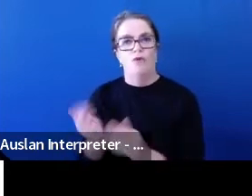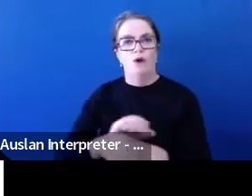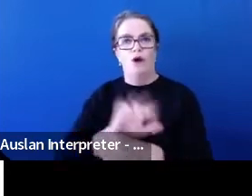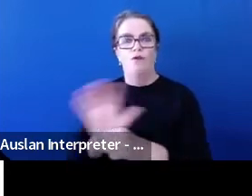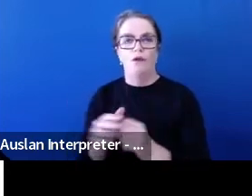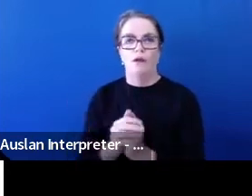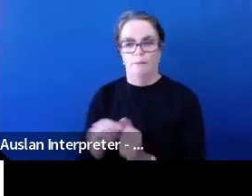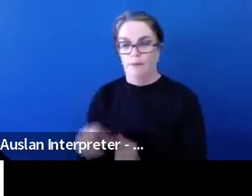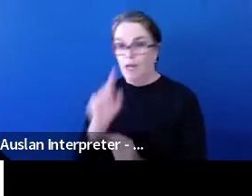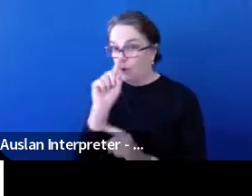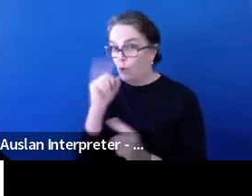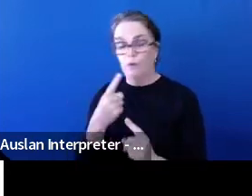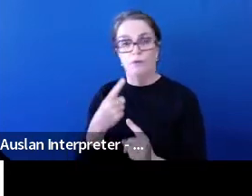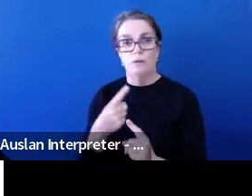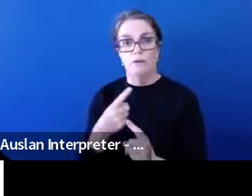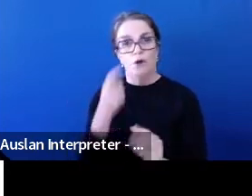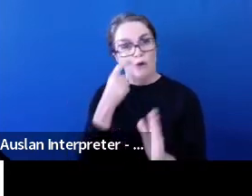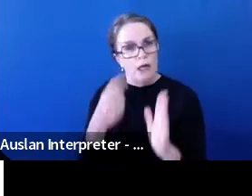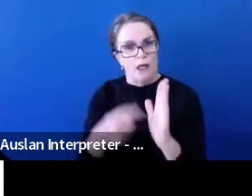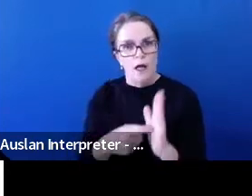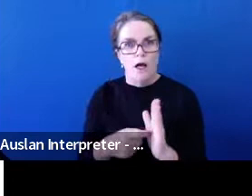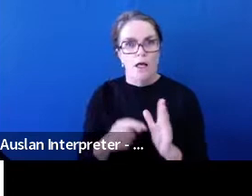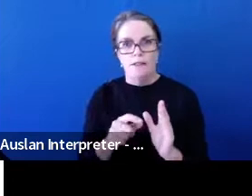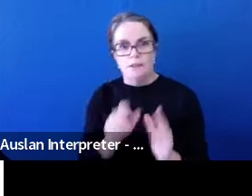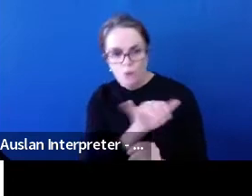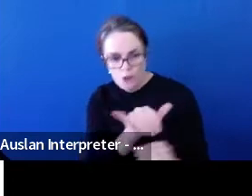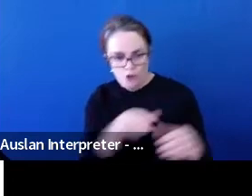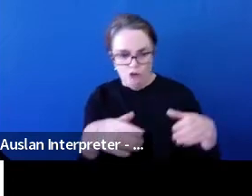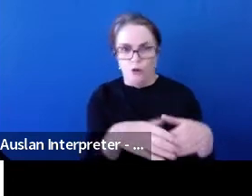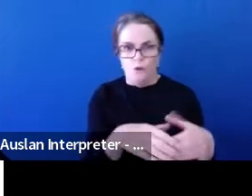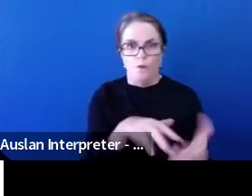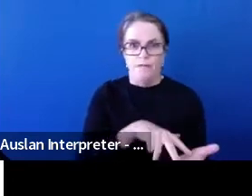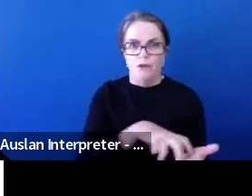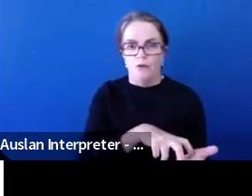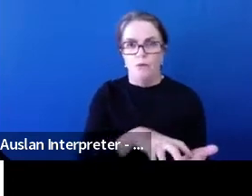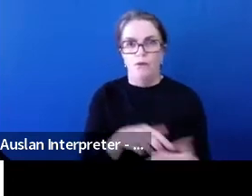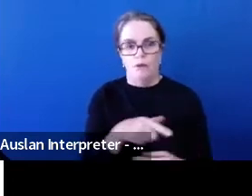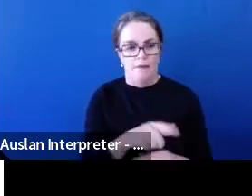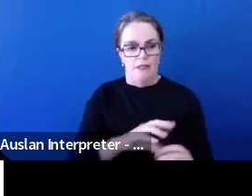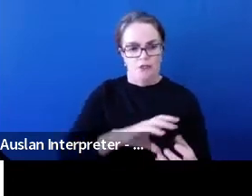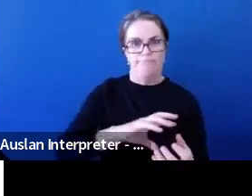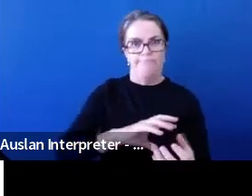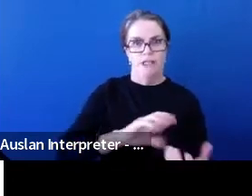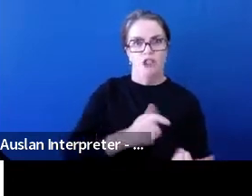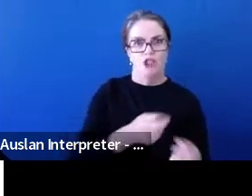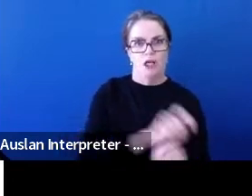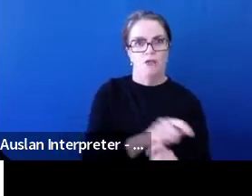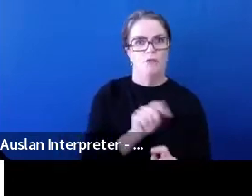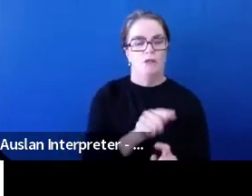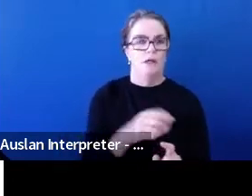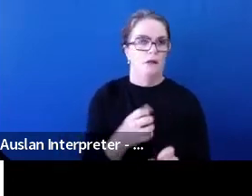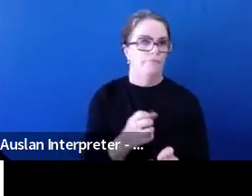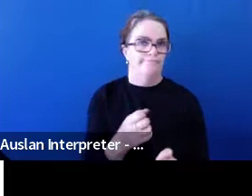vulnerable groups and what adjustments they had to make. And here I'm talking about health services, I'm talking